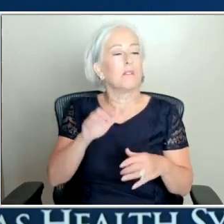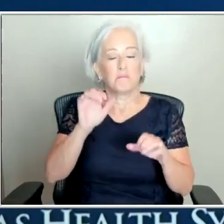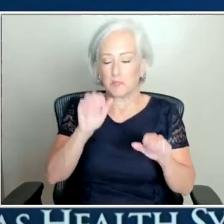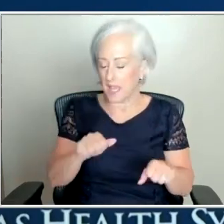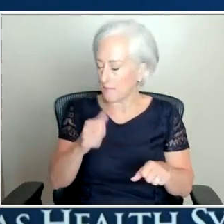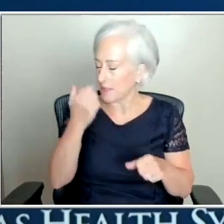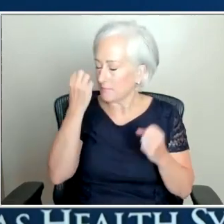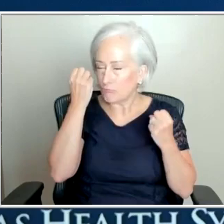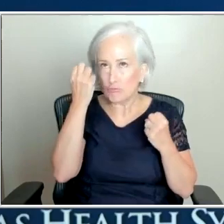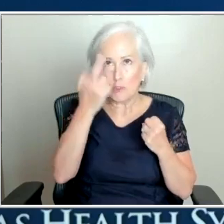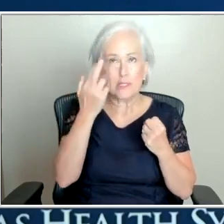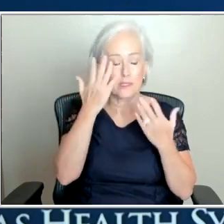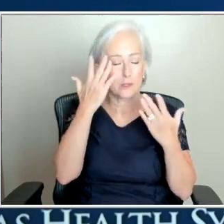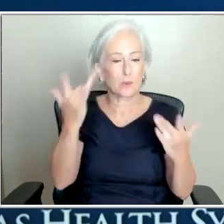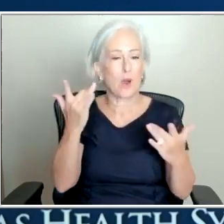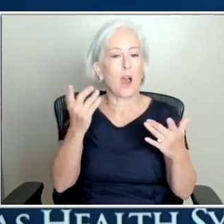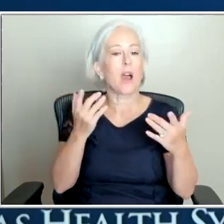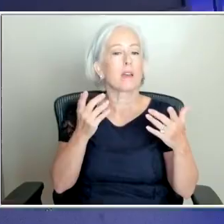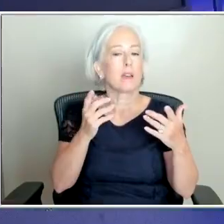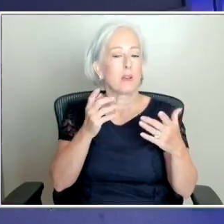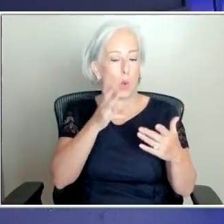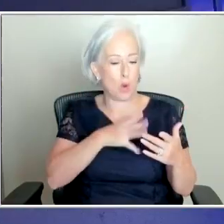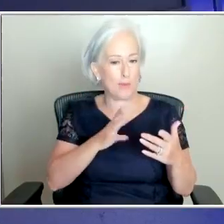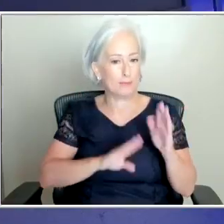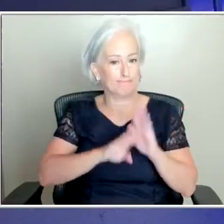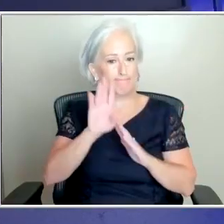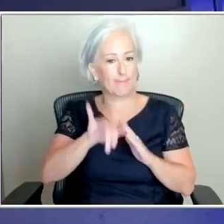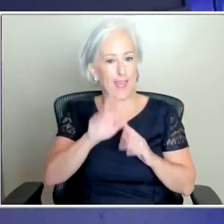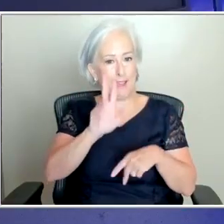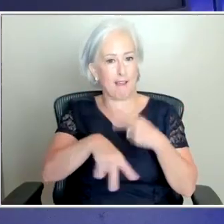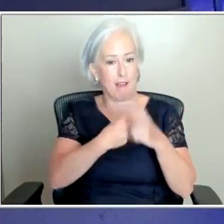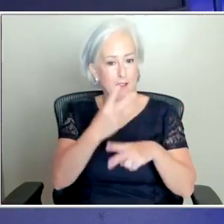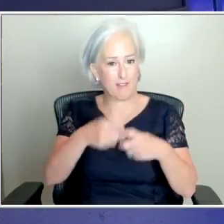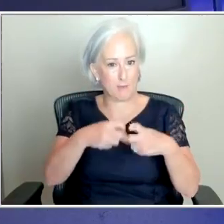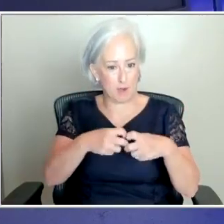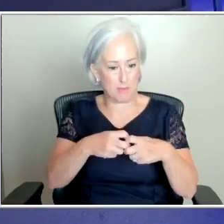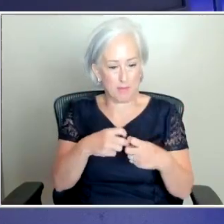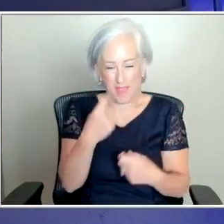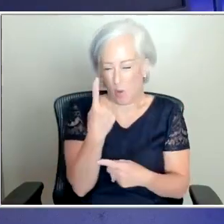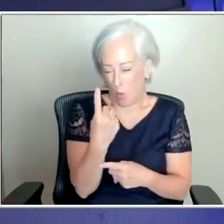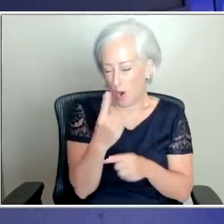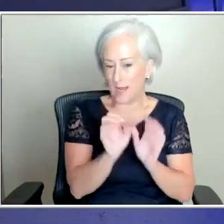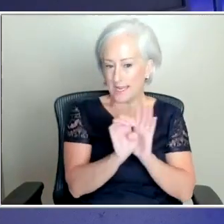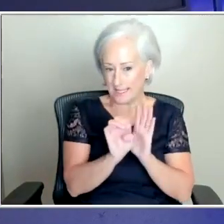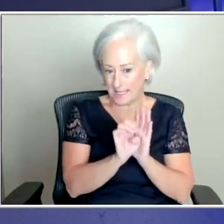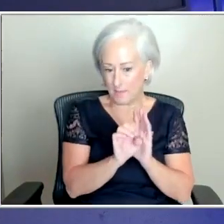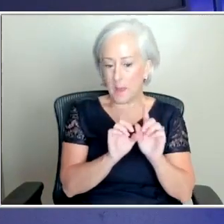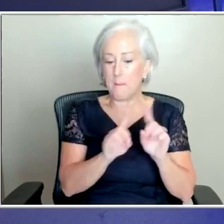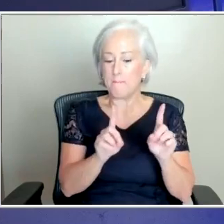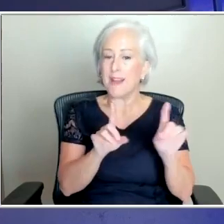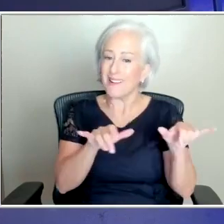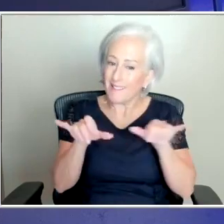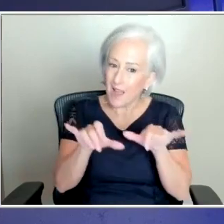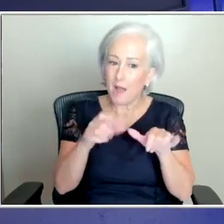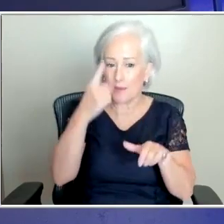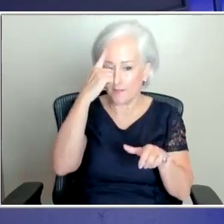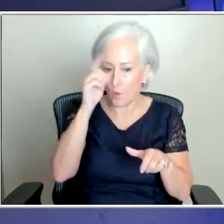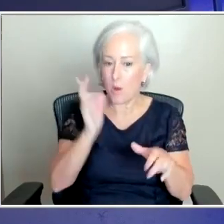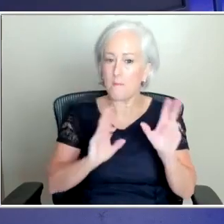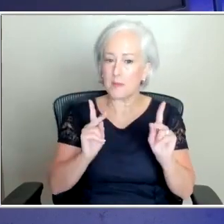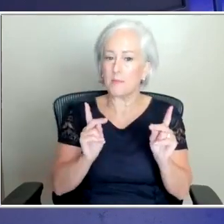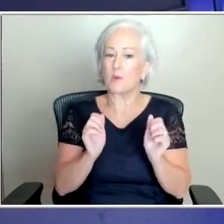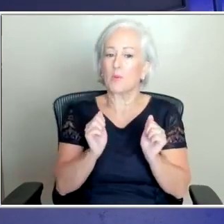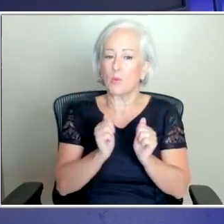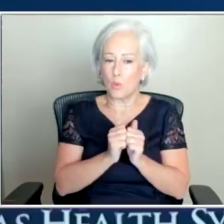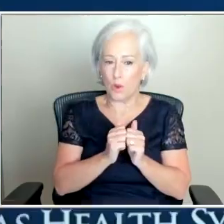pelvic floor disorders. So this is one example. But this is one example, and it is very common in women who have been pregnant. It